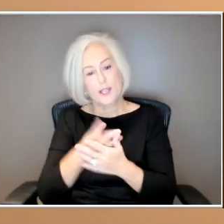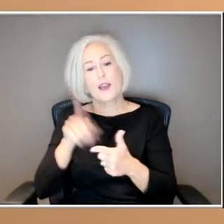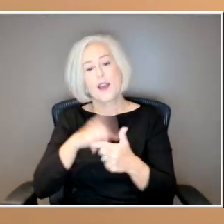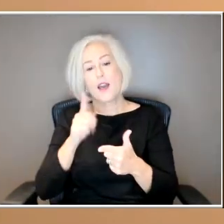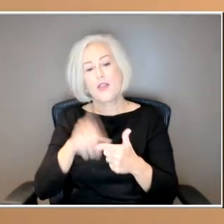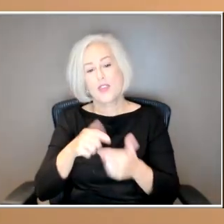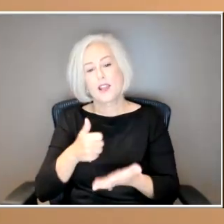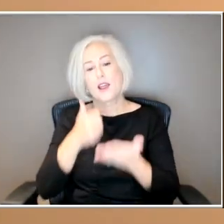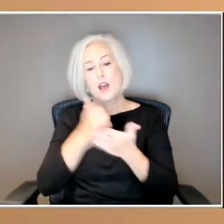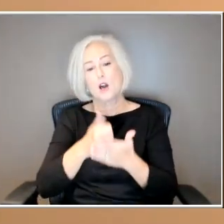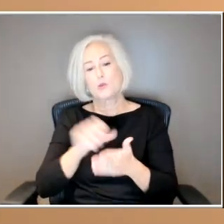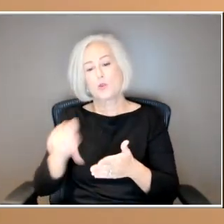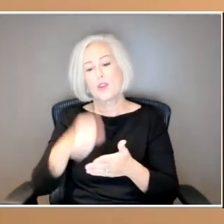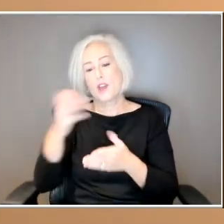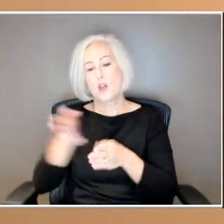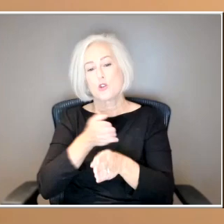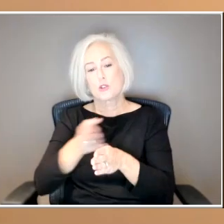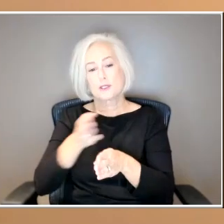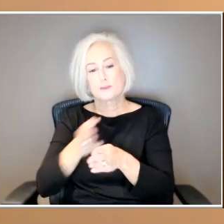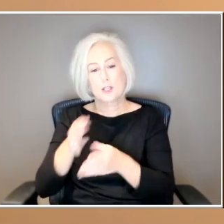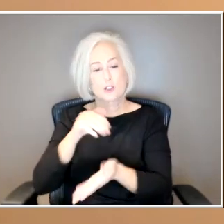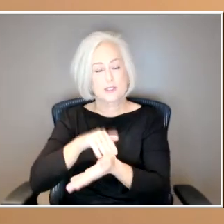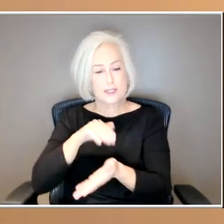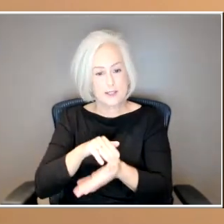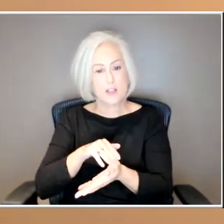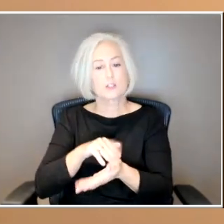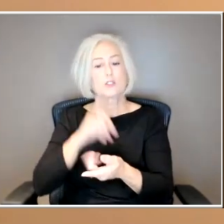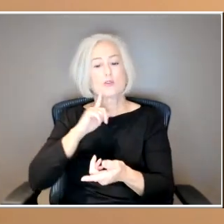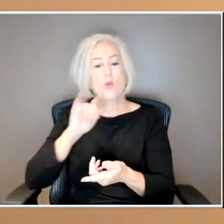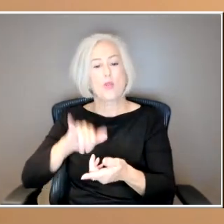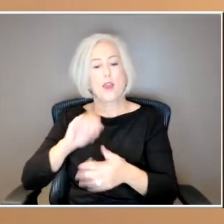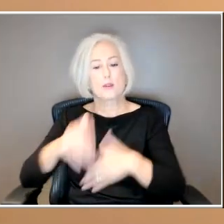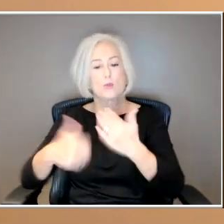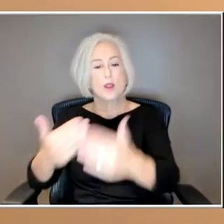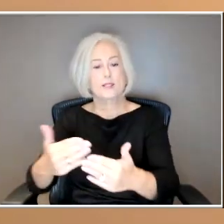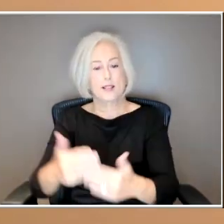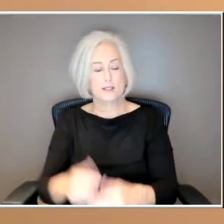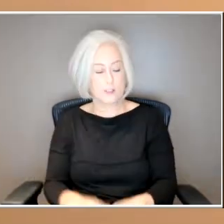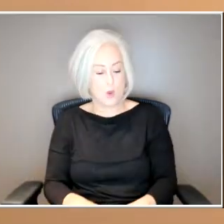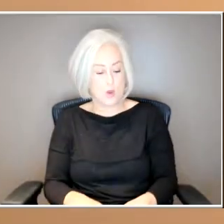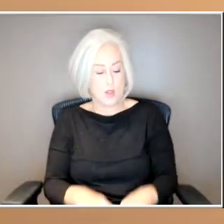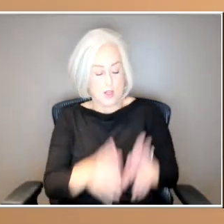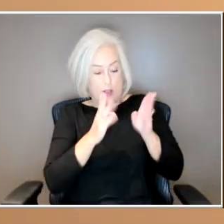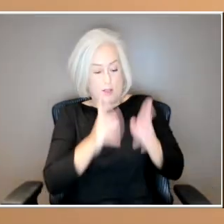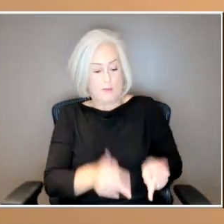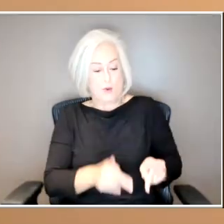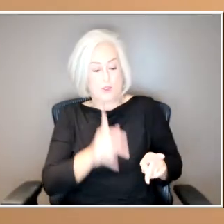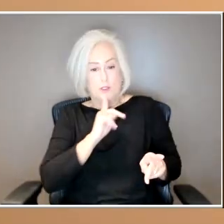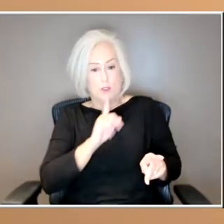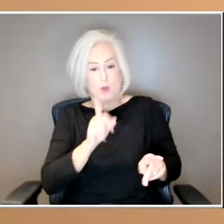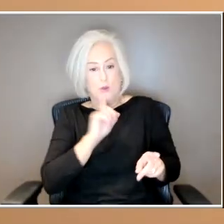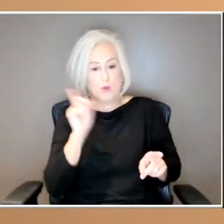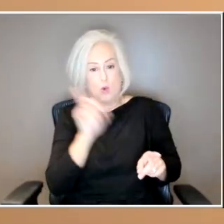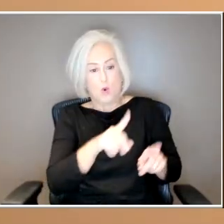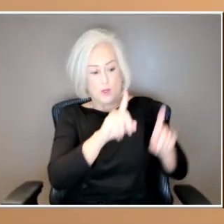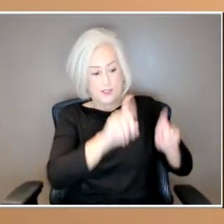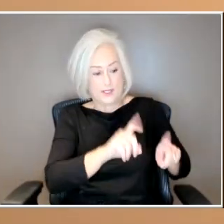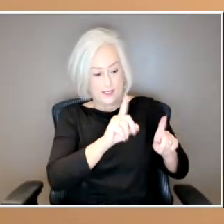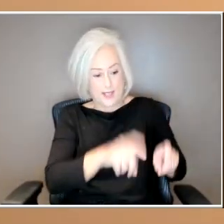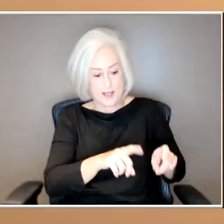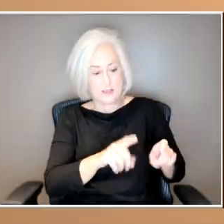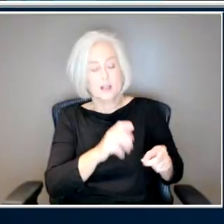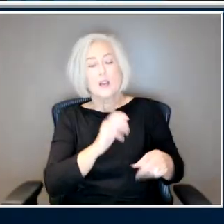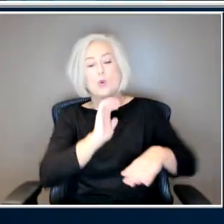So usually that's how someone would go through the process, is whoever orders the test would start getting them in with the individuals that they need to